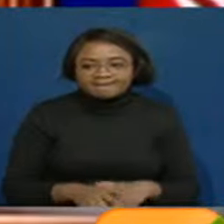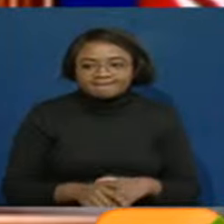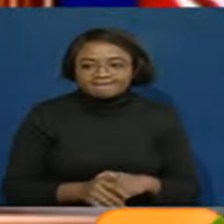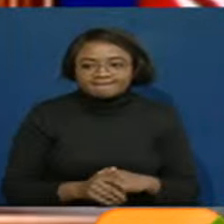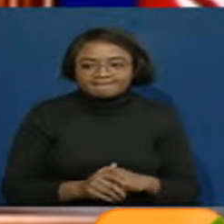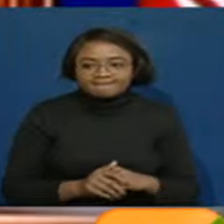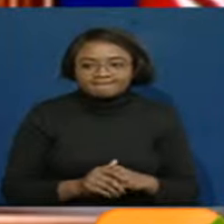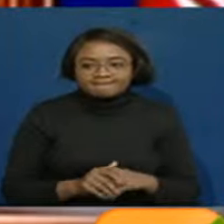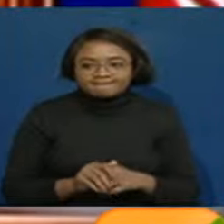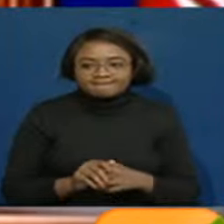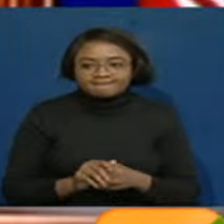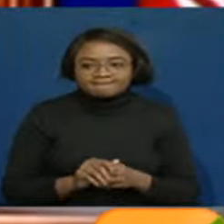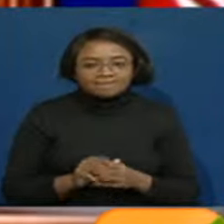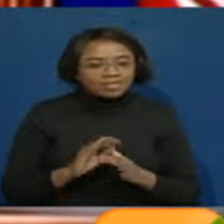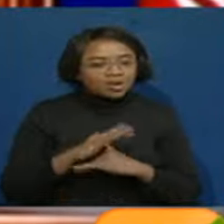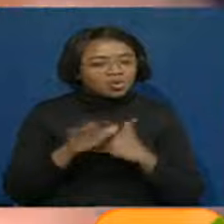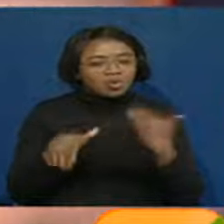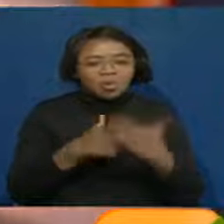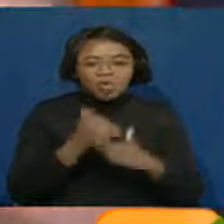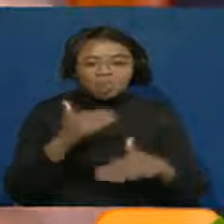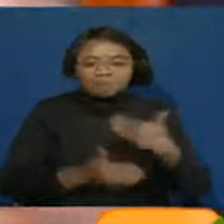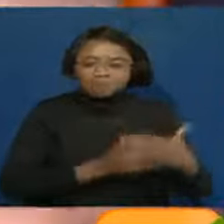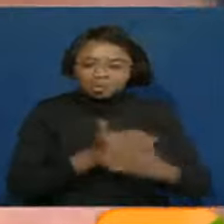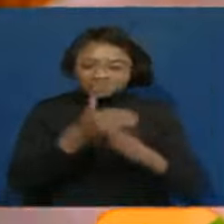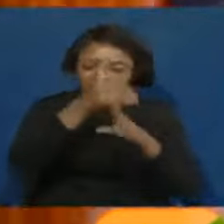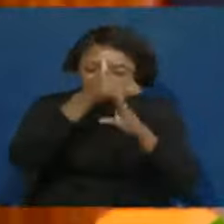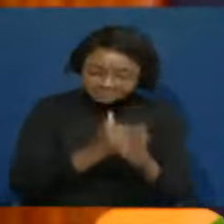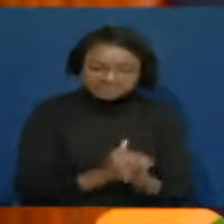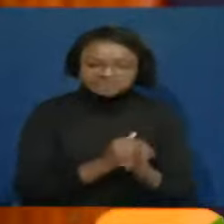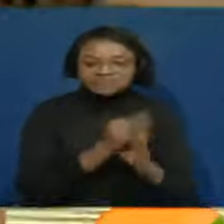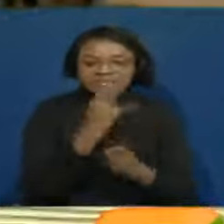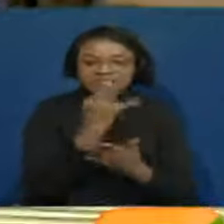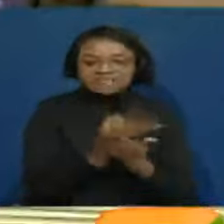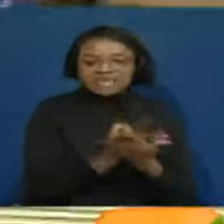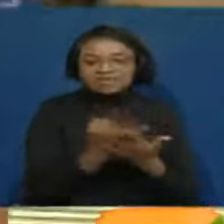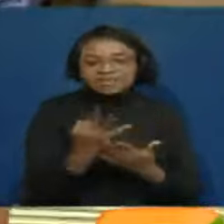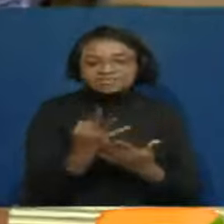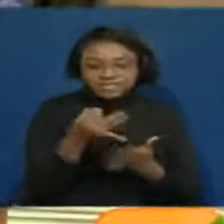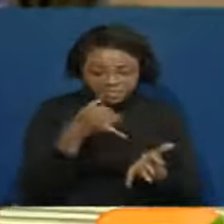including parliamentary processes and yet to be concluded court challenges.